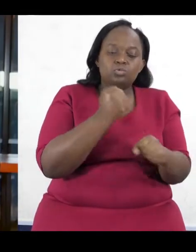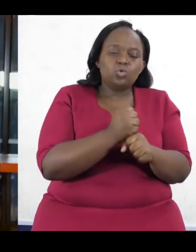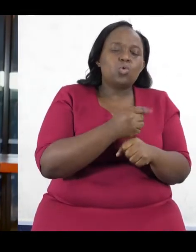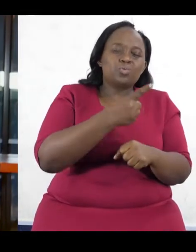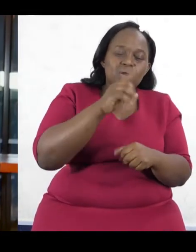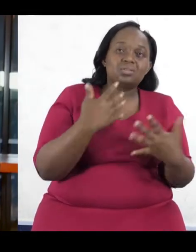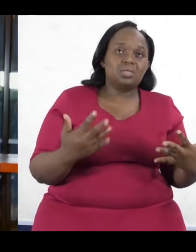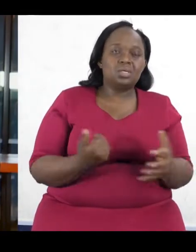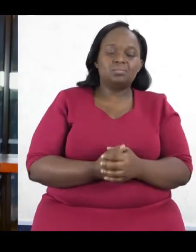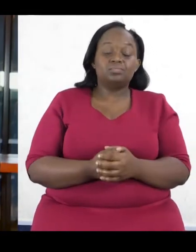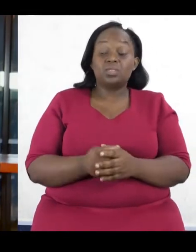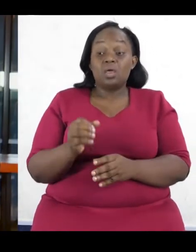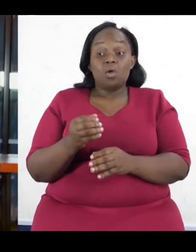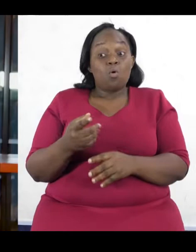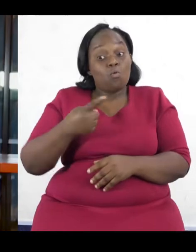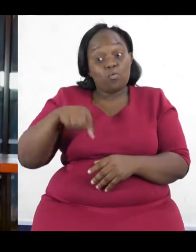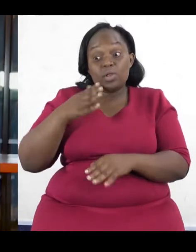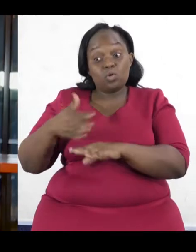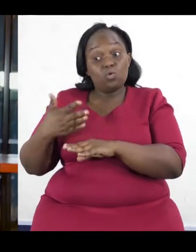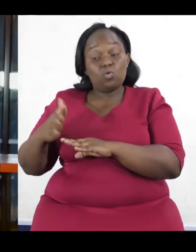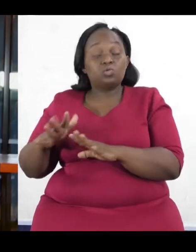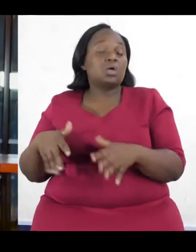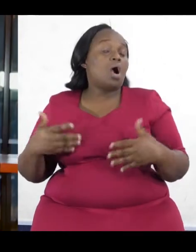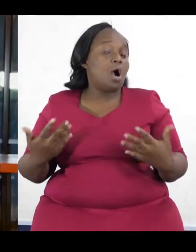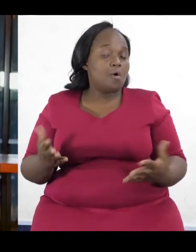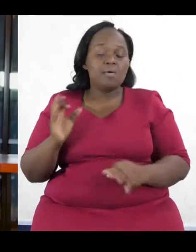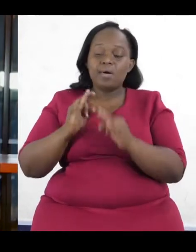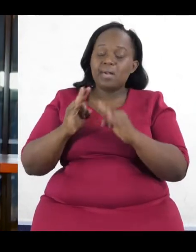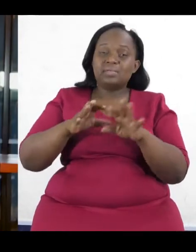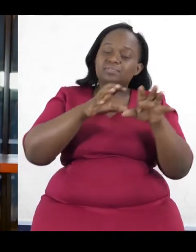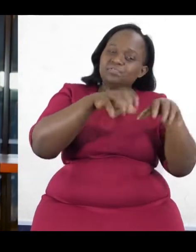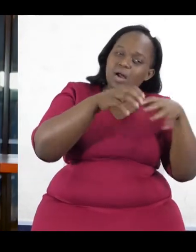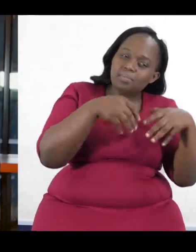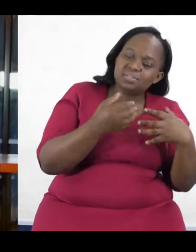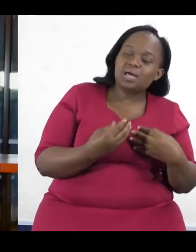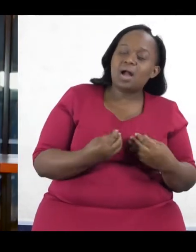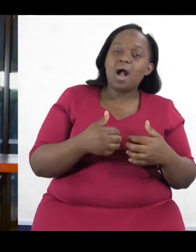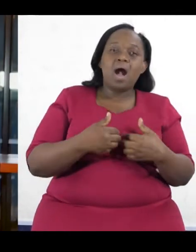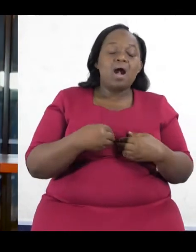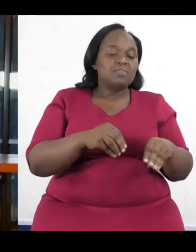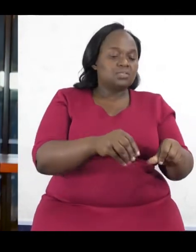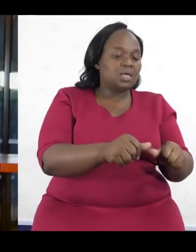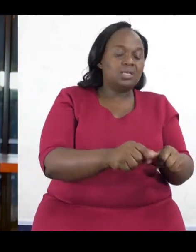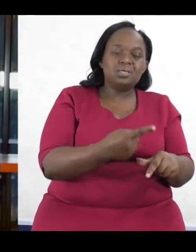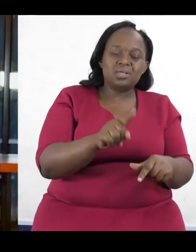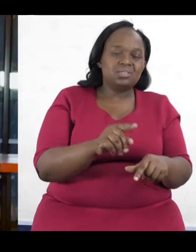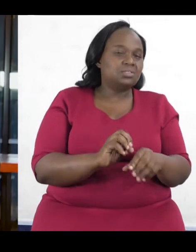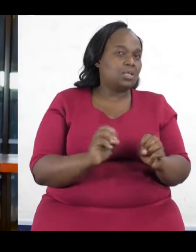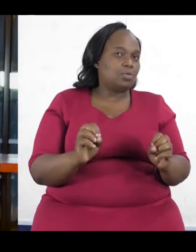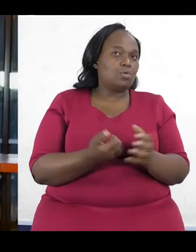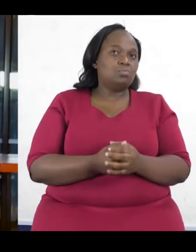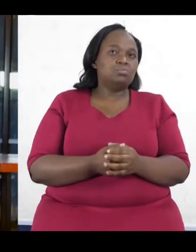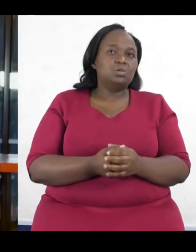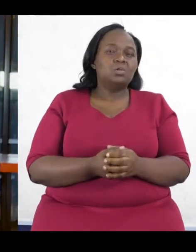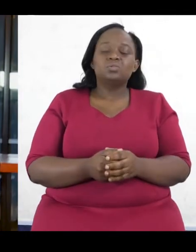begin losing it if we don't get farmers have the right seed, plant during the right times,